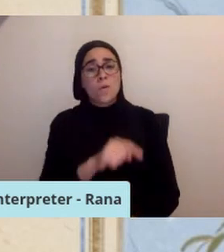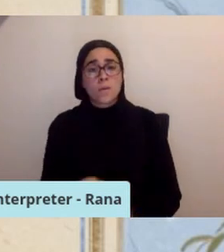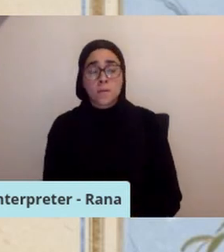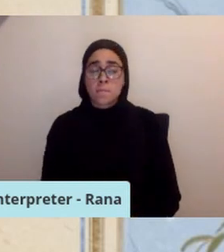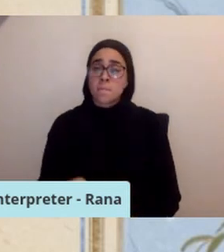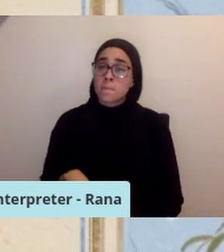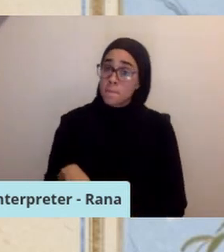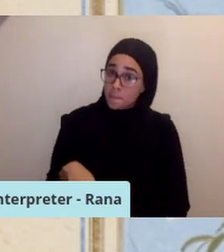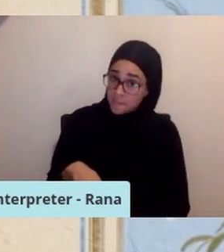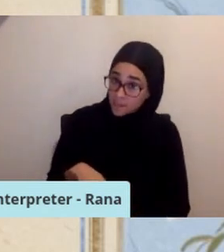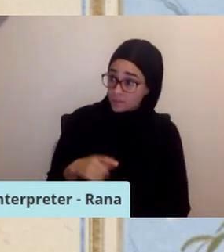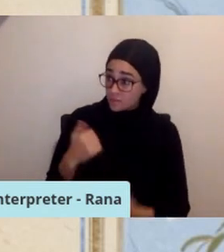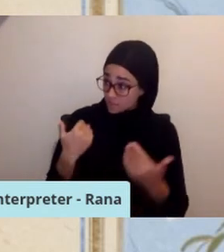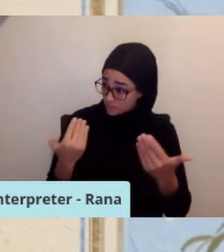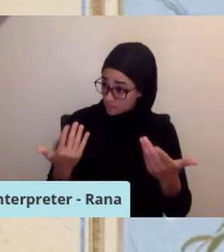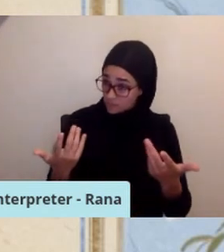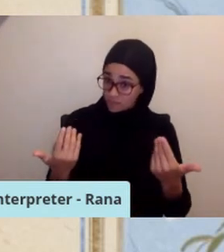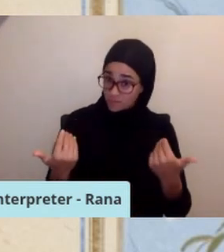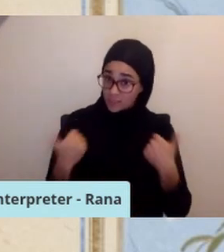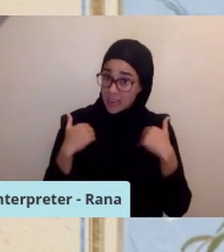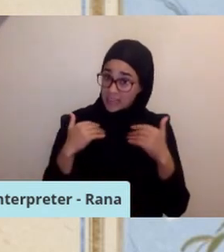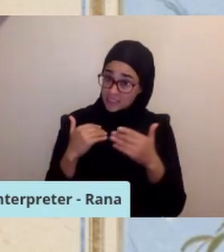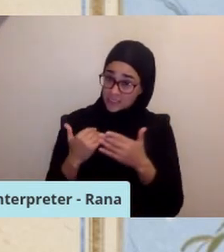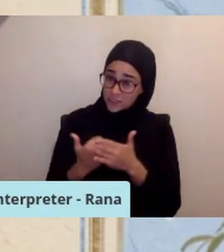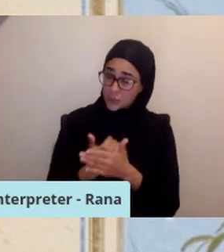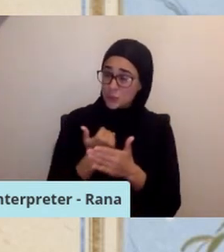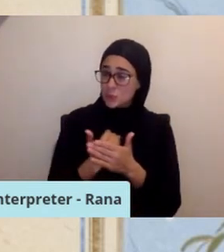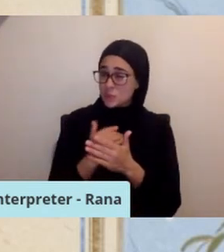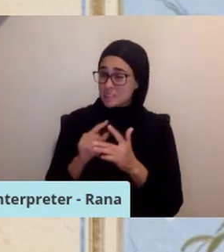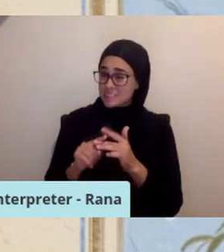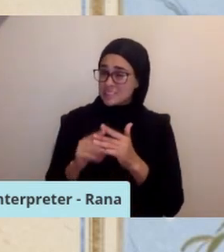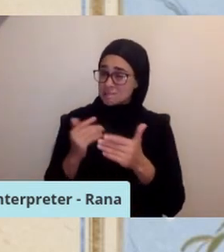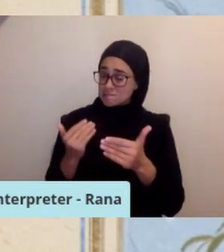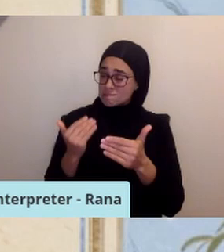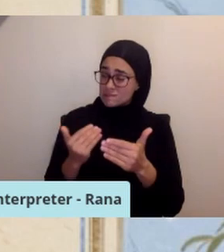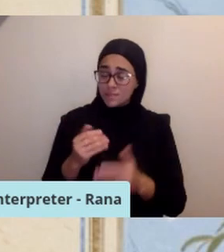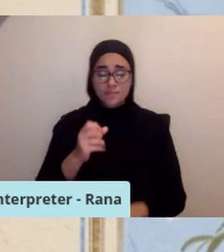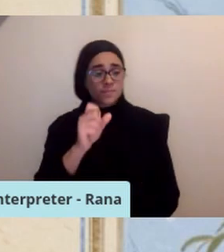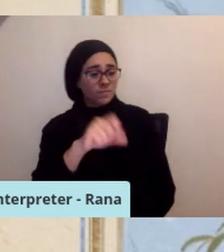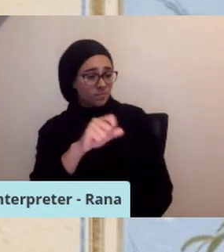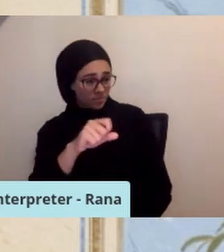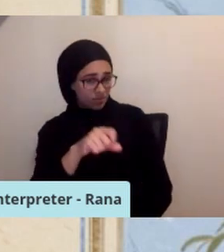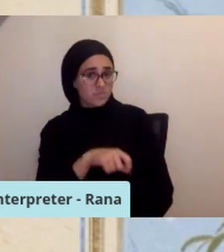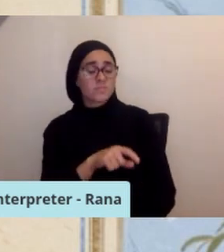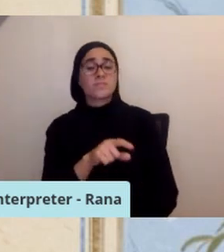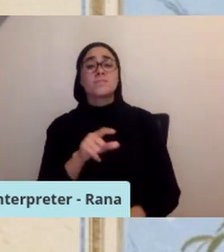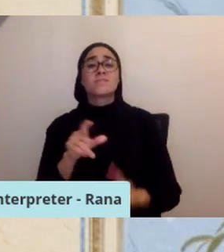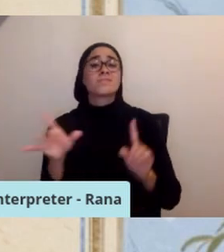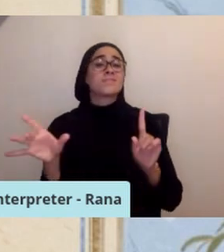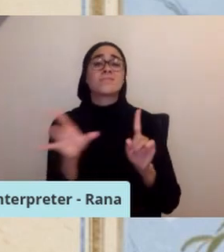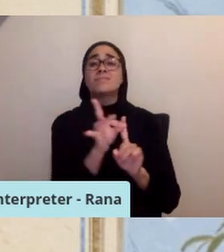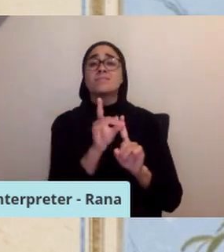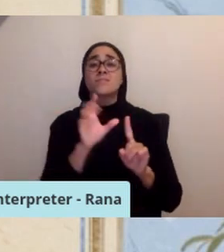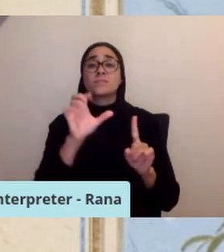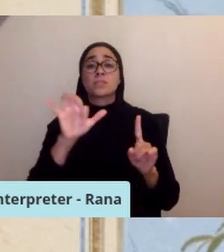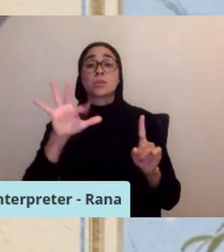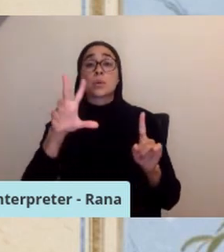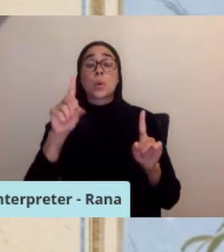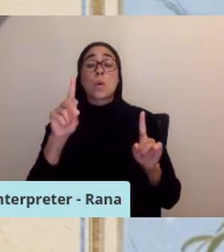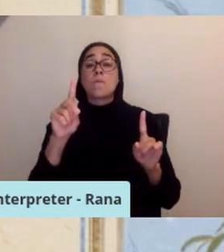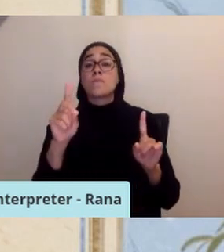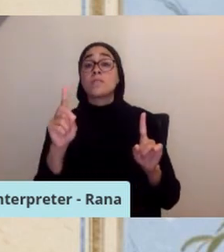a new beginning when it happened. Yes, he was. In fact, he contracted COVID in the nursing home in March, and that